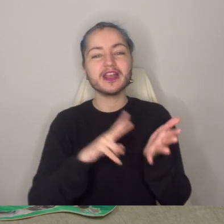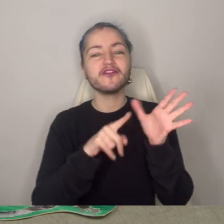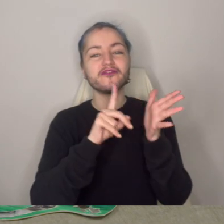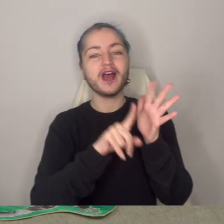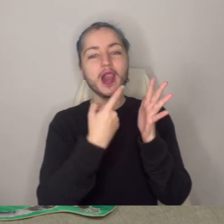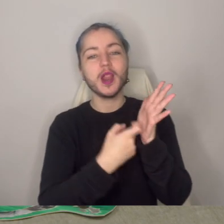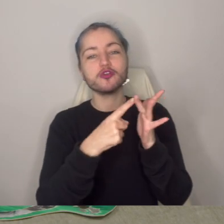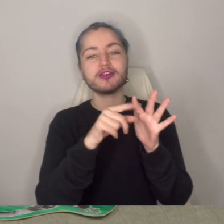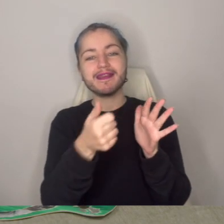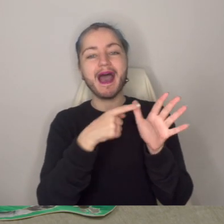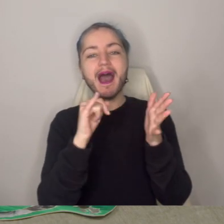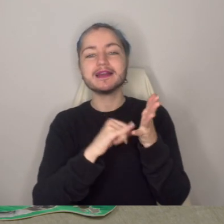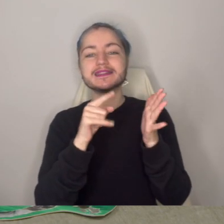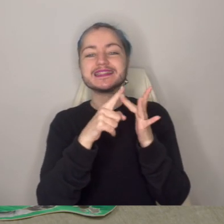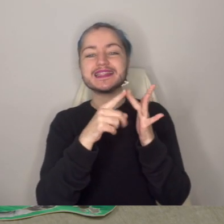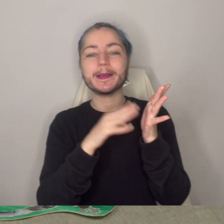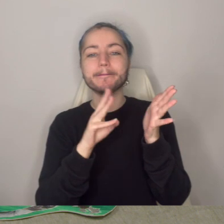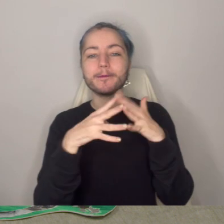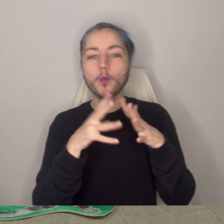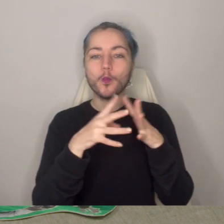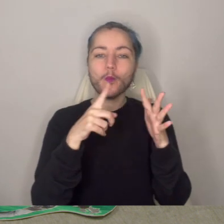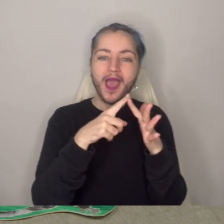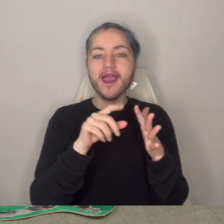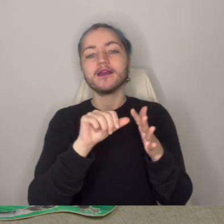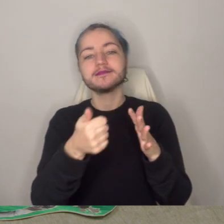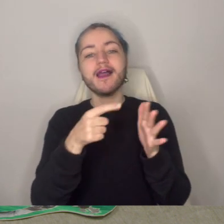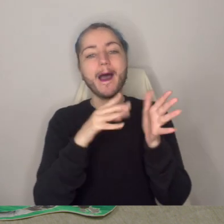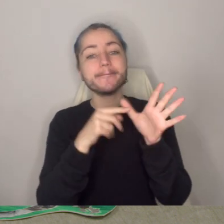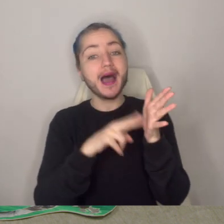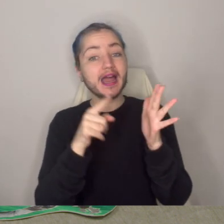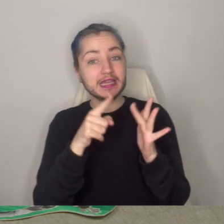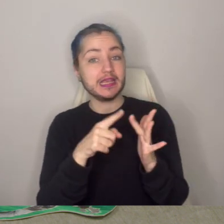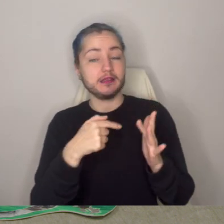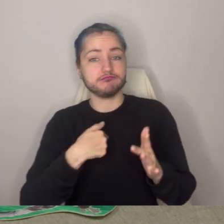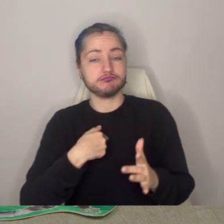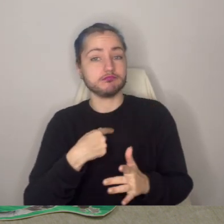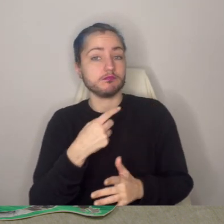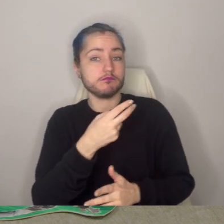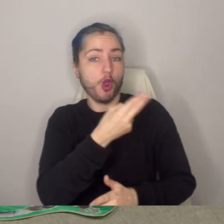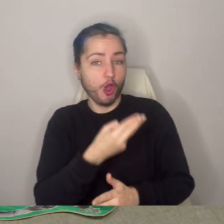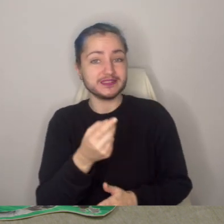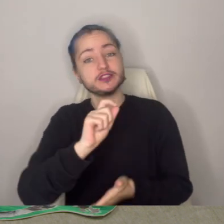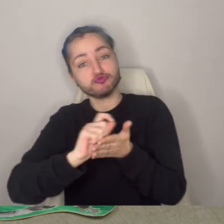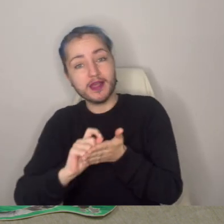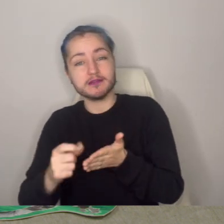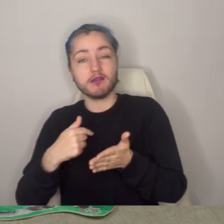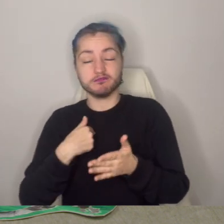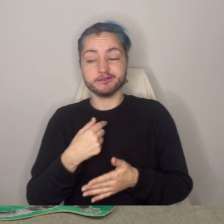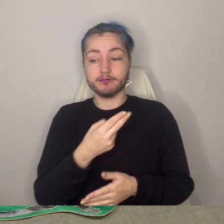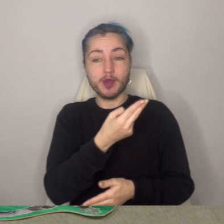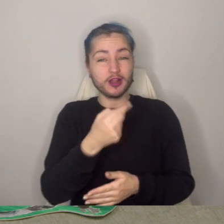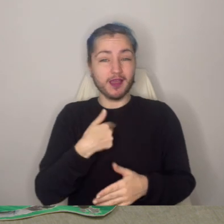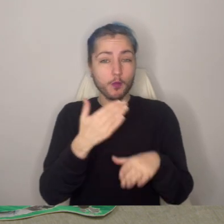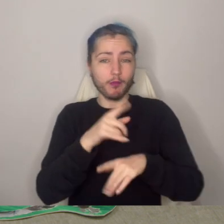is Valerie Asiimwe Amani, and I am an artist and writer. And as an artist who works with various mediums,